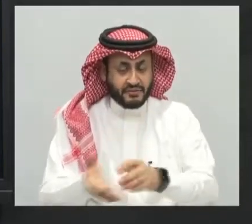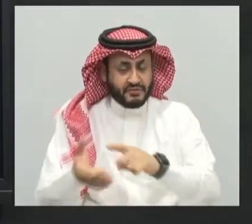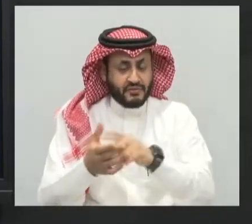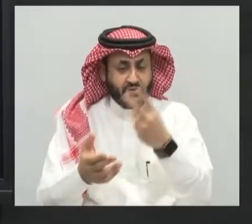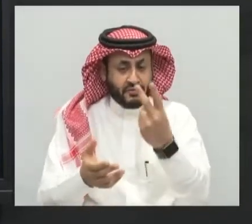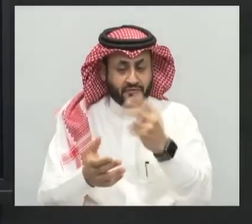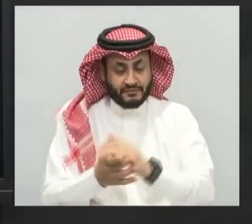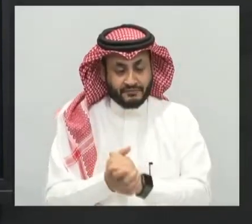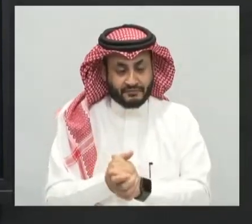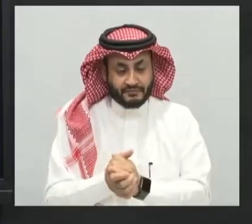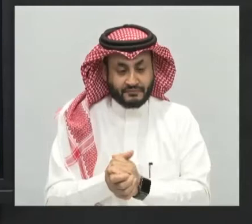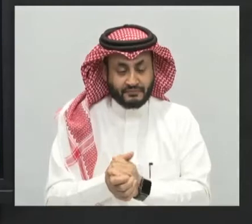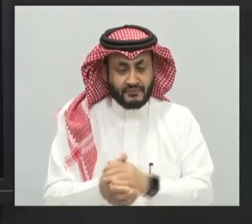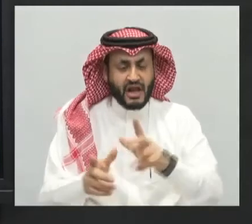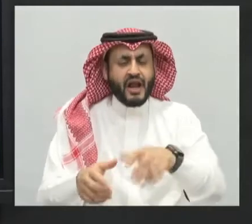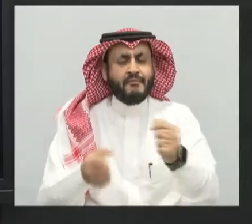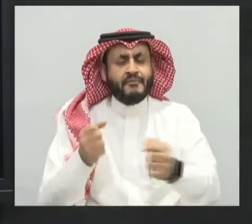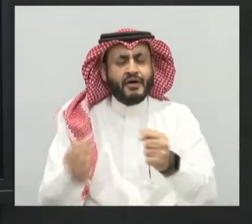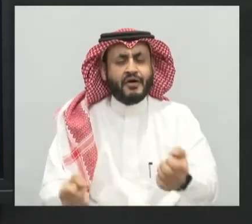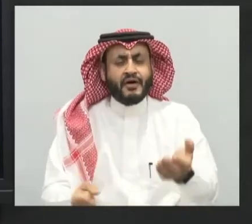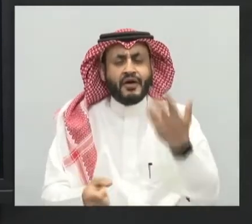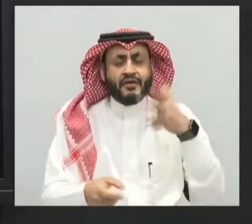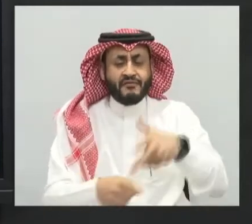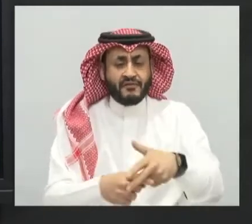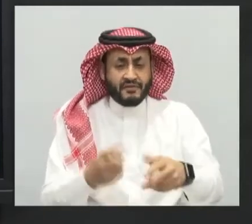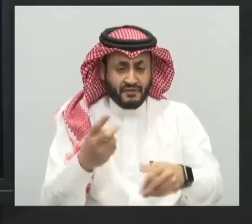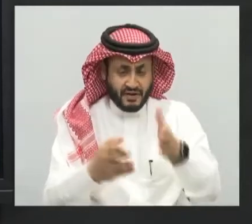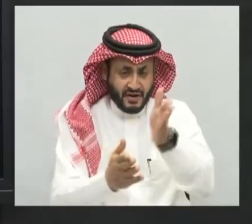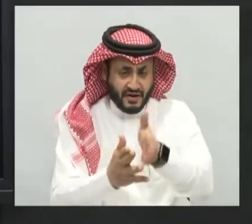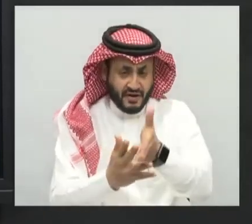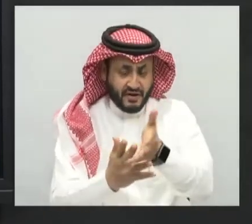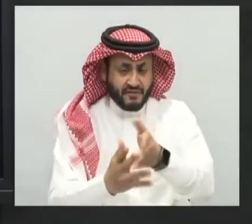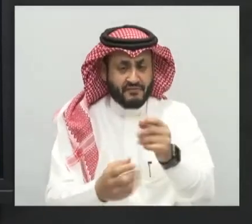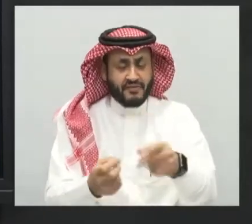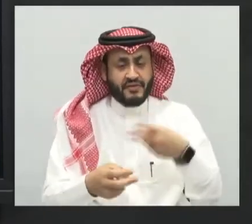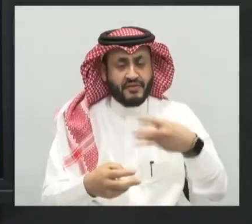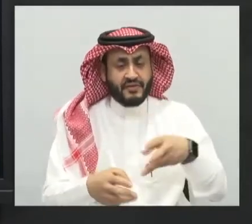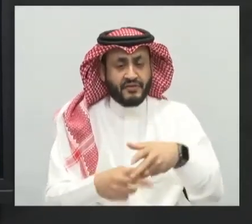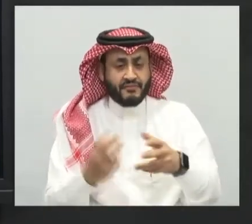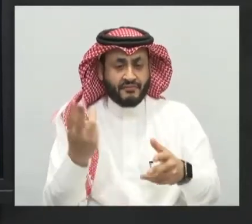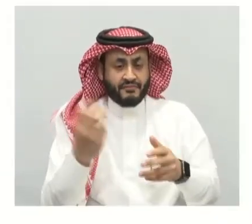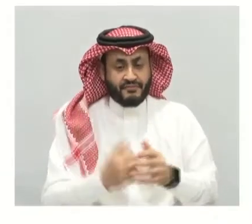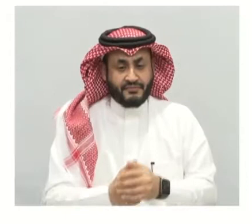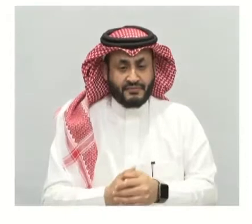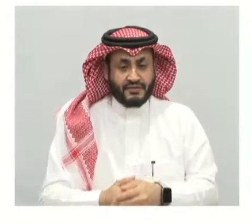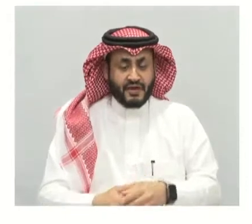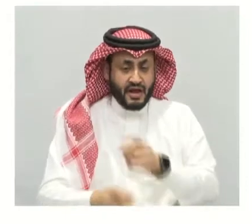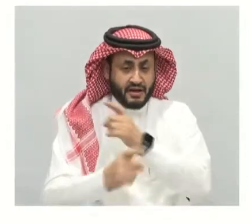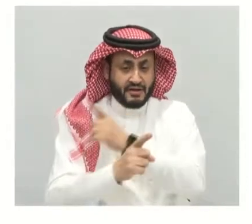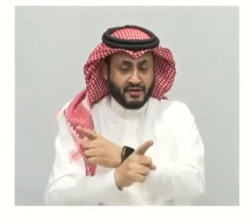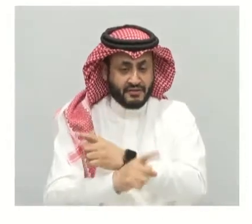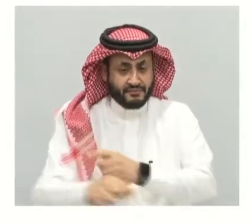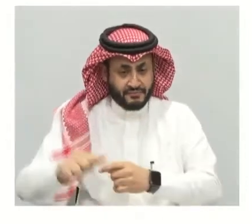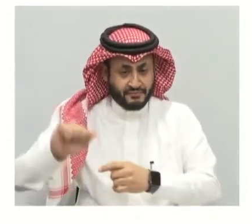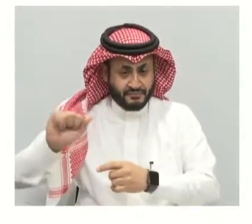2, and today we have a revision on our first part of the third semester. This lesson will be presented by me,